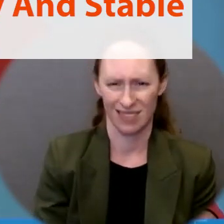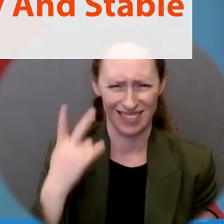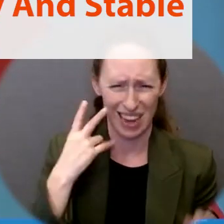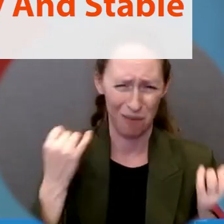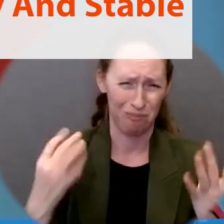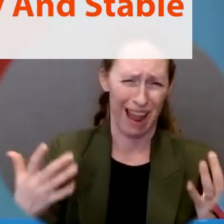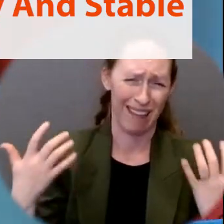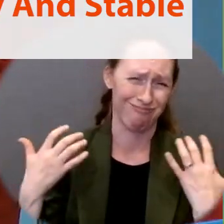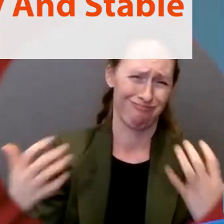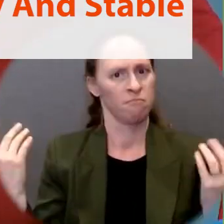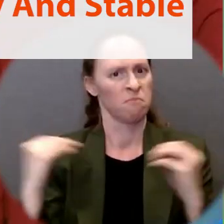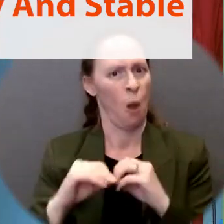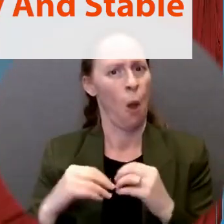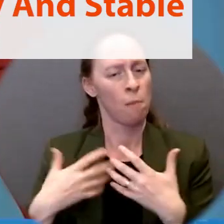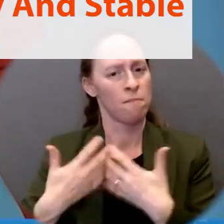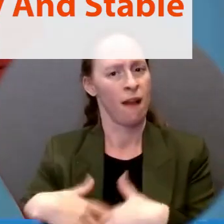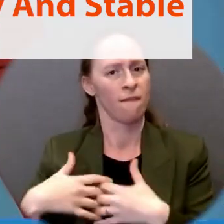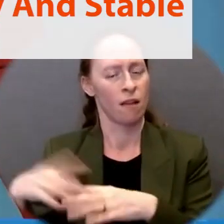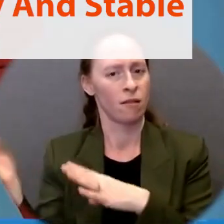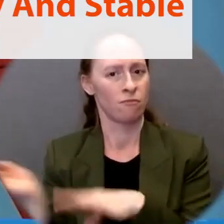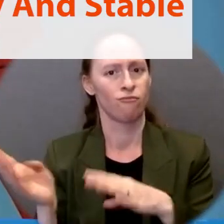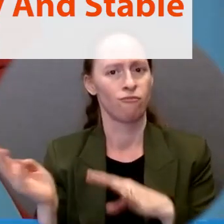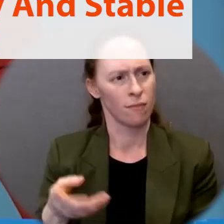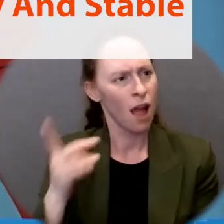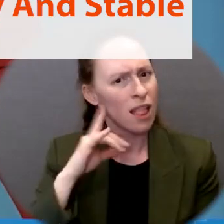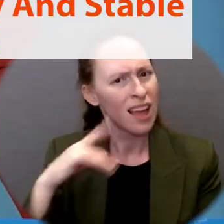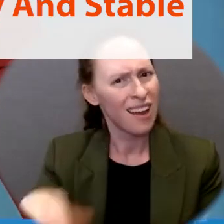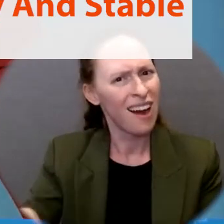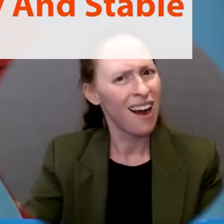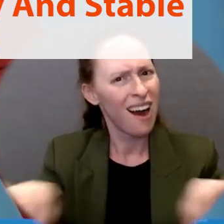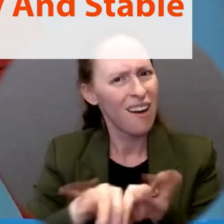strongest job markets on record. Well, we always know,